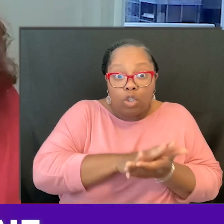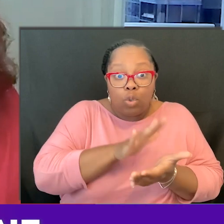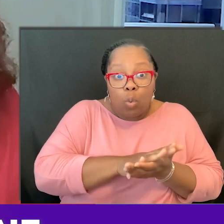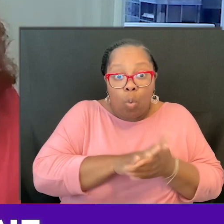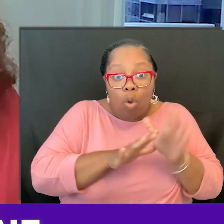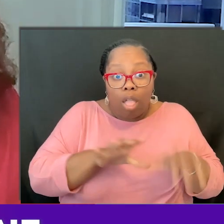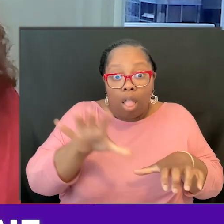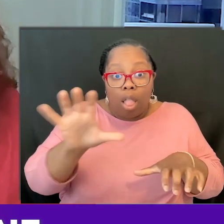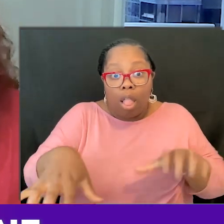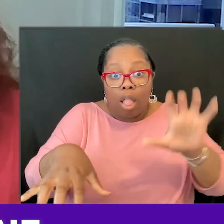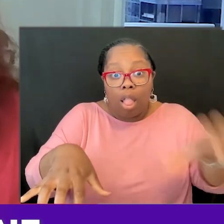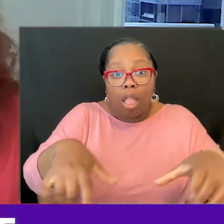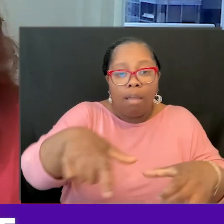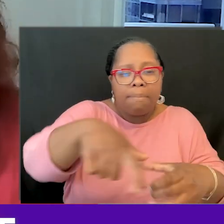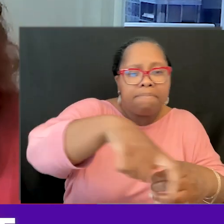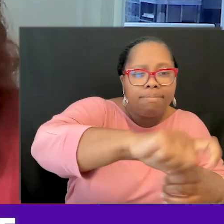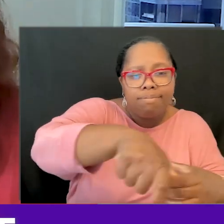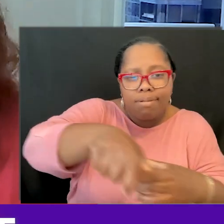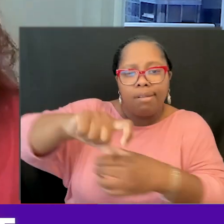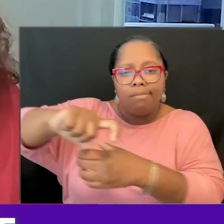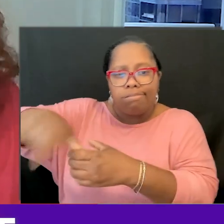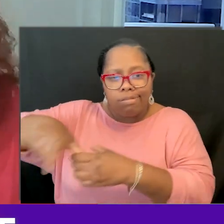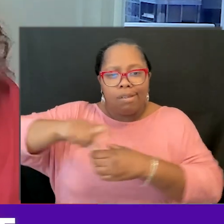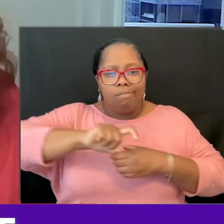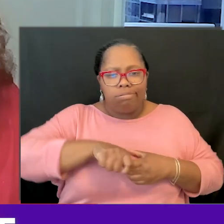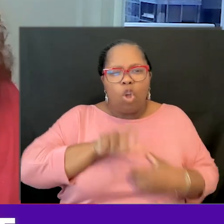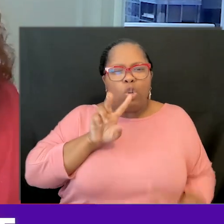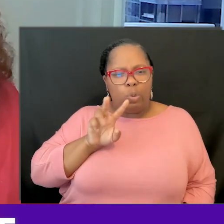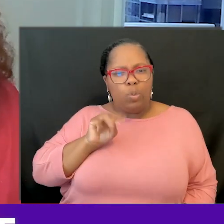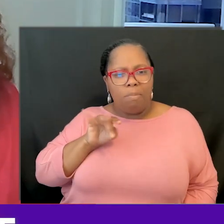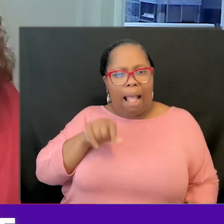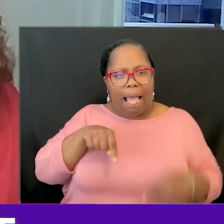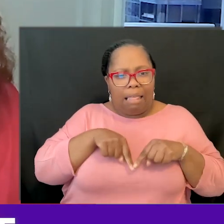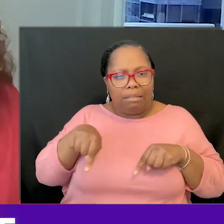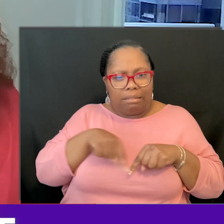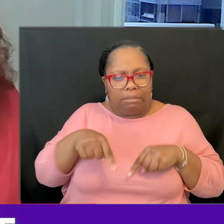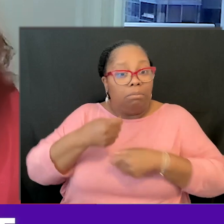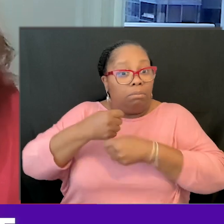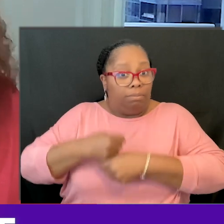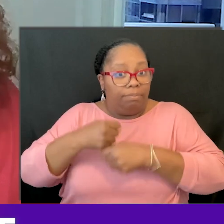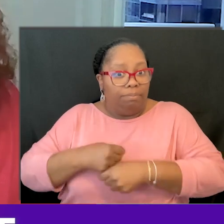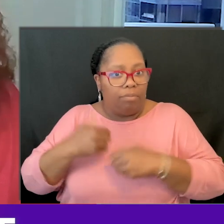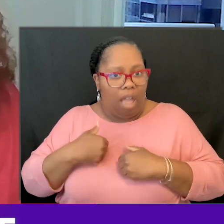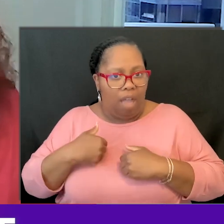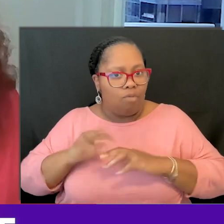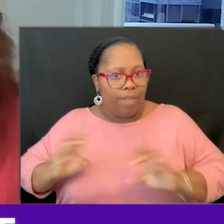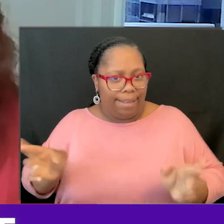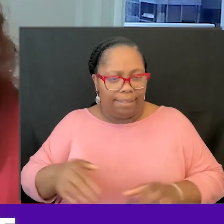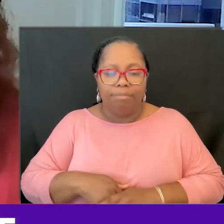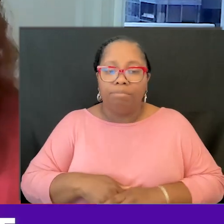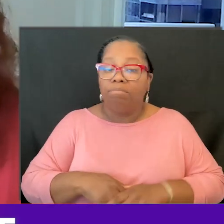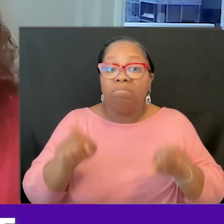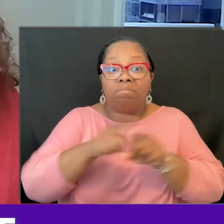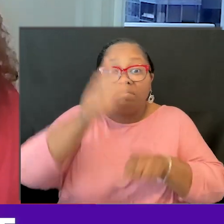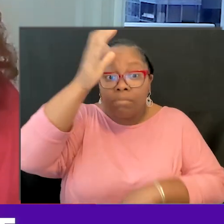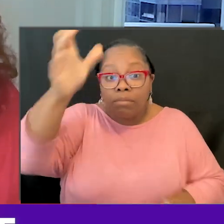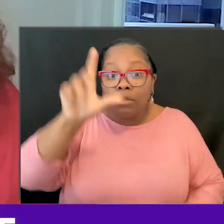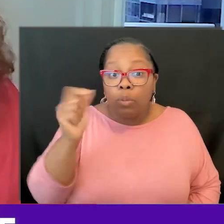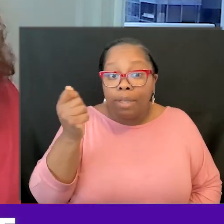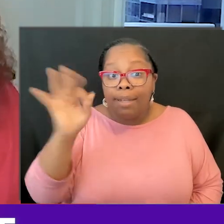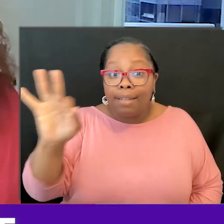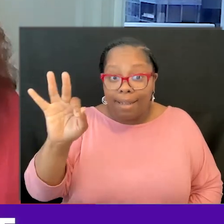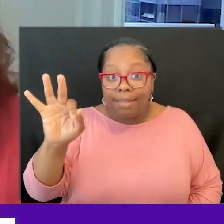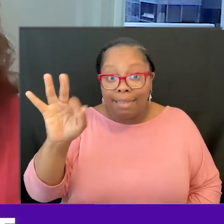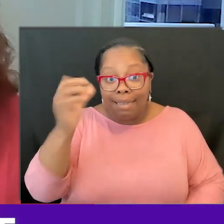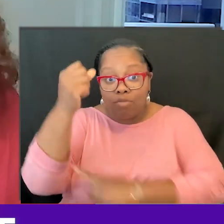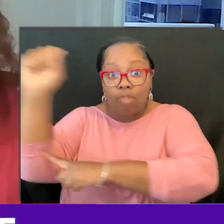school. And like our 2019 strike, every day there will be a rally or